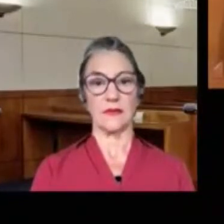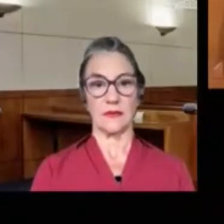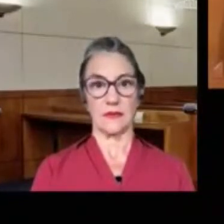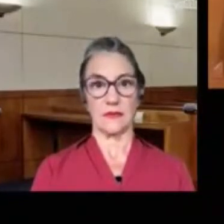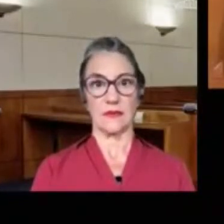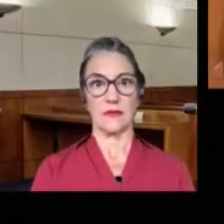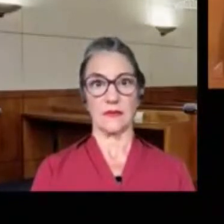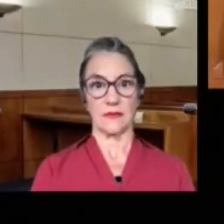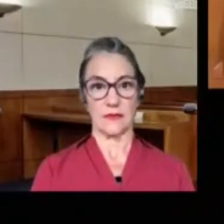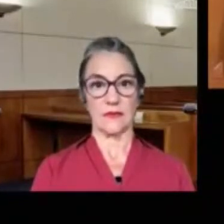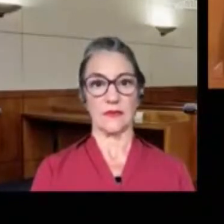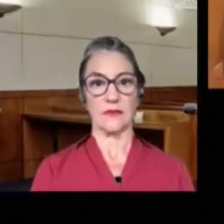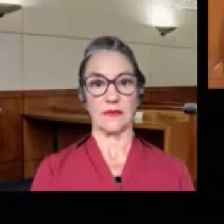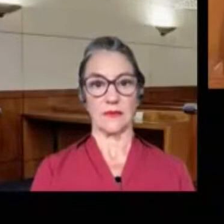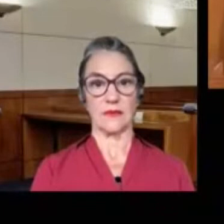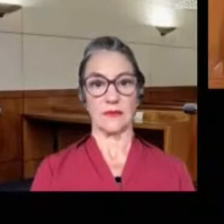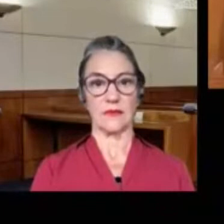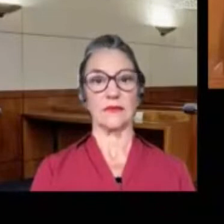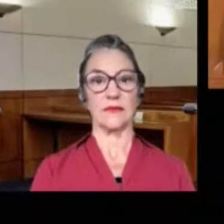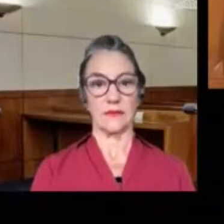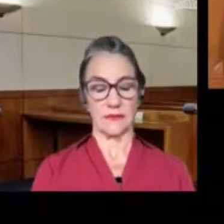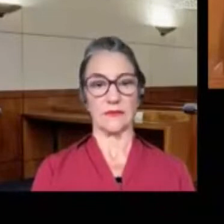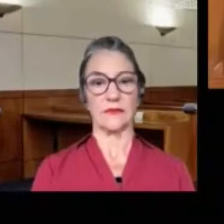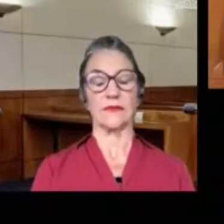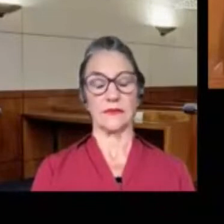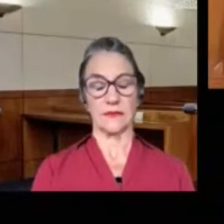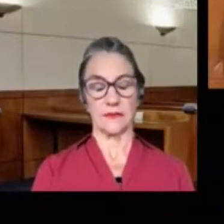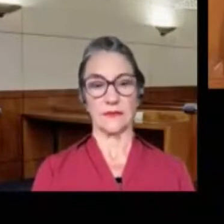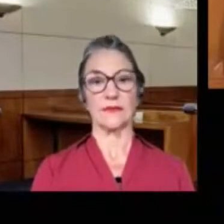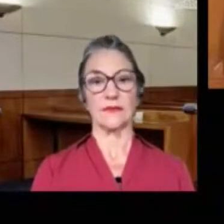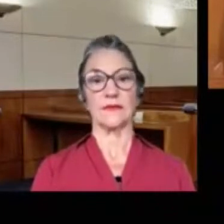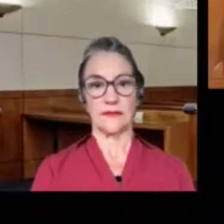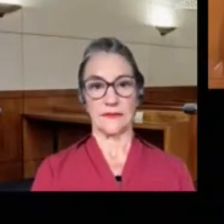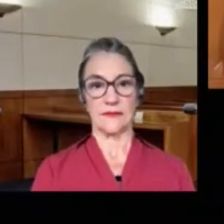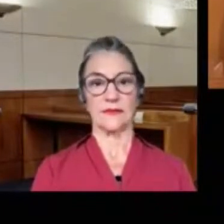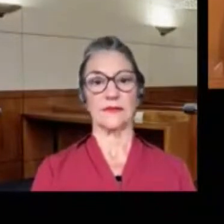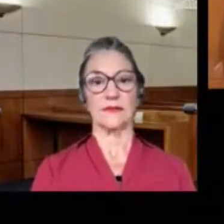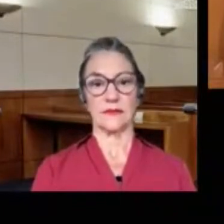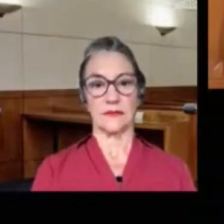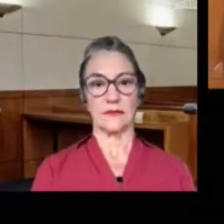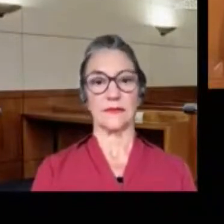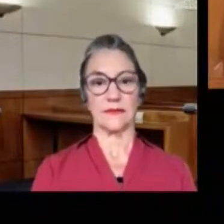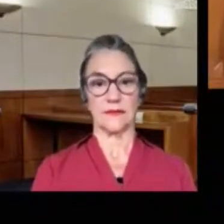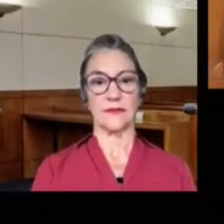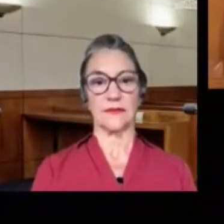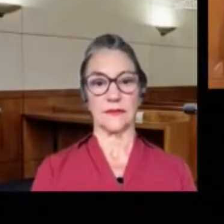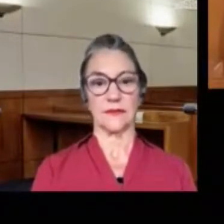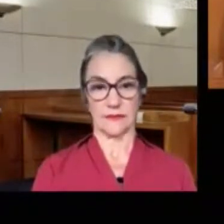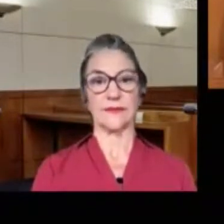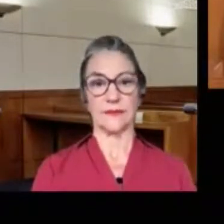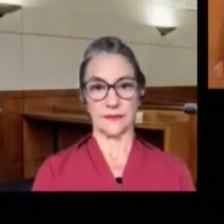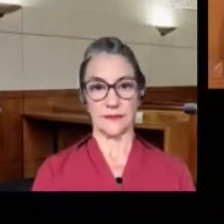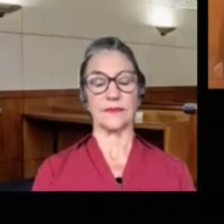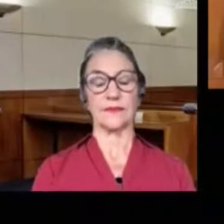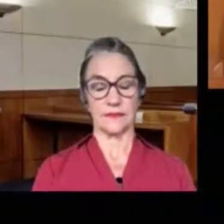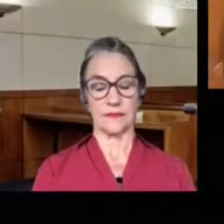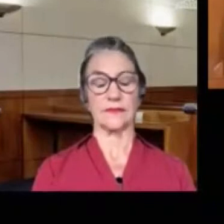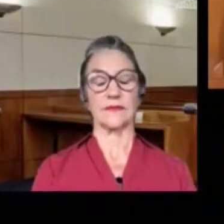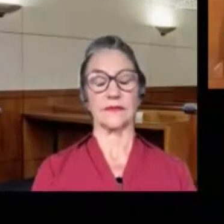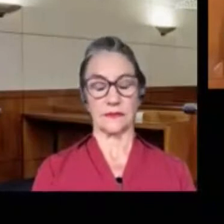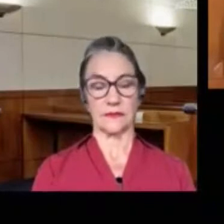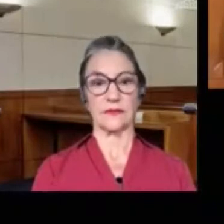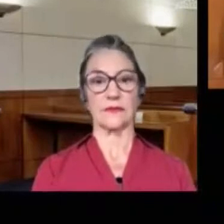fantastic cyber awareness training simulations your employees are doing a great job but the weaknesses are at the third party level